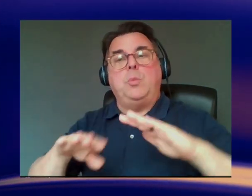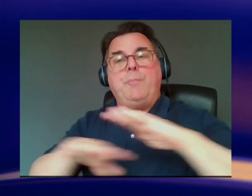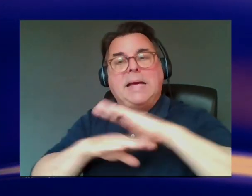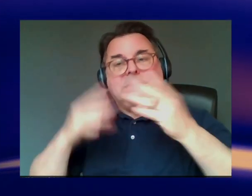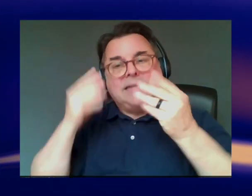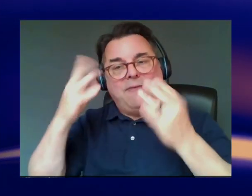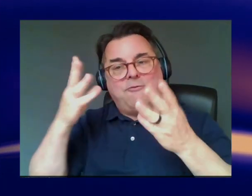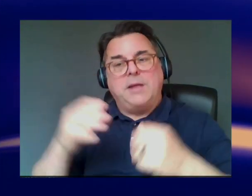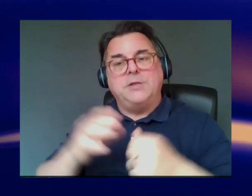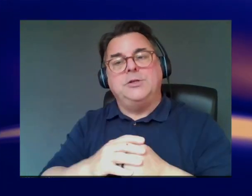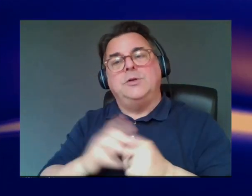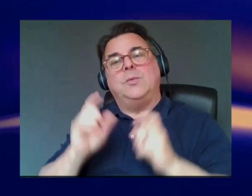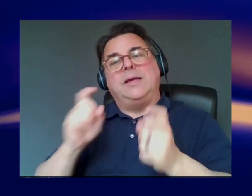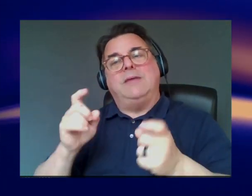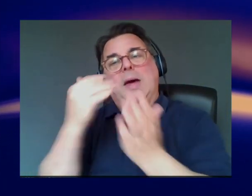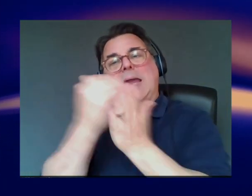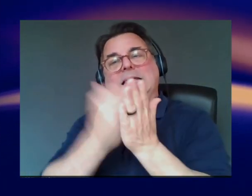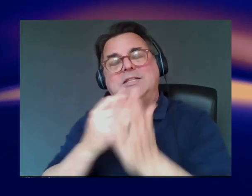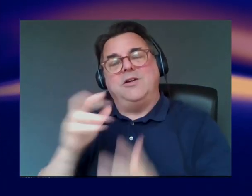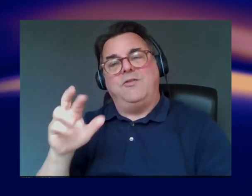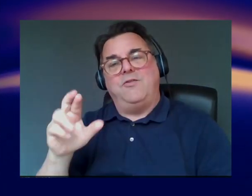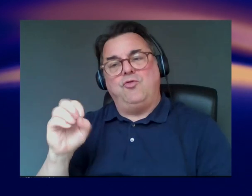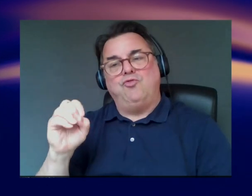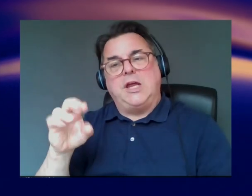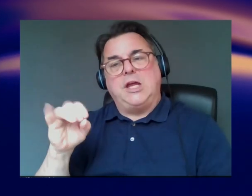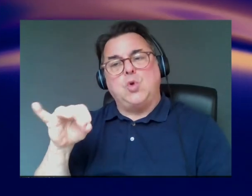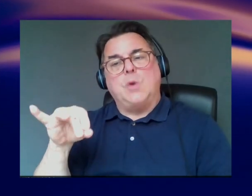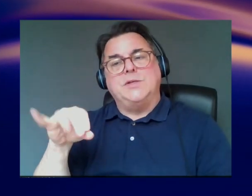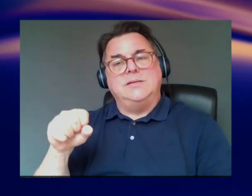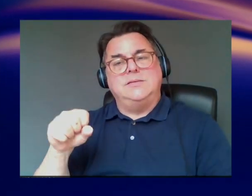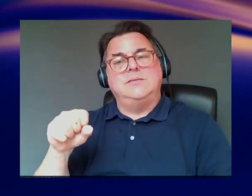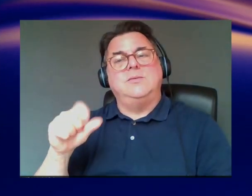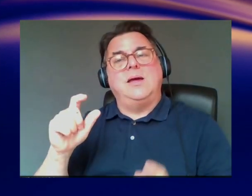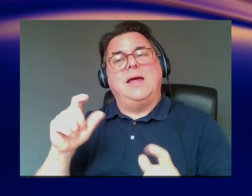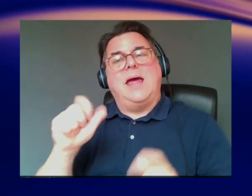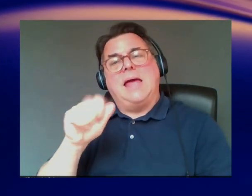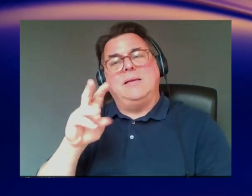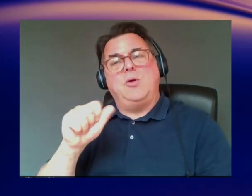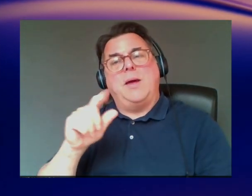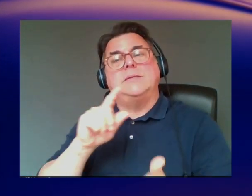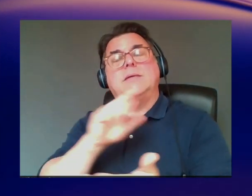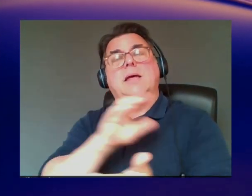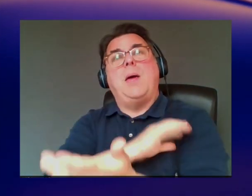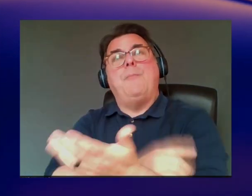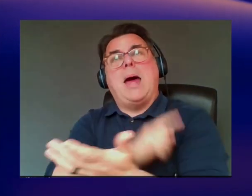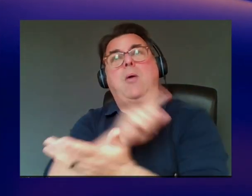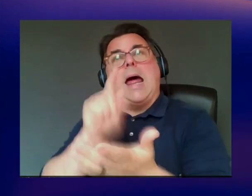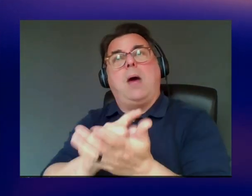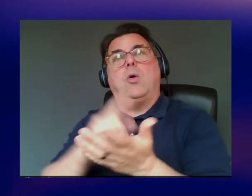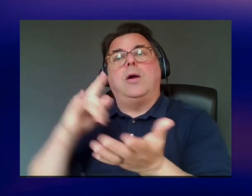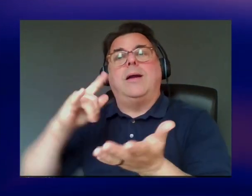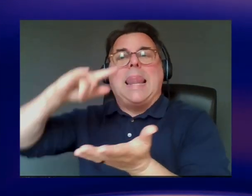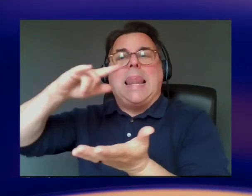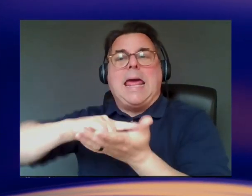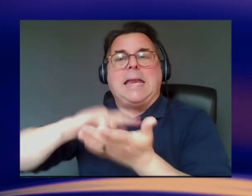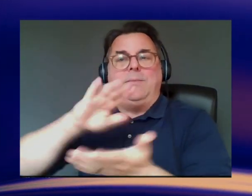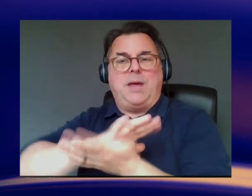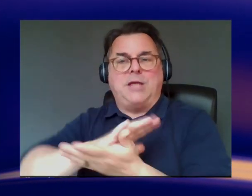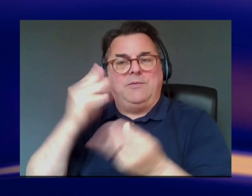to awspowerhour.com. To be clear. Do To it. be But, clear. don't do it, but do it. Yeah. Do it. Don't do it. Do it. Don't.